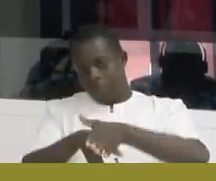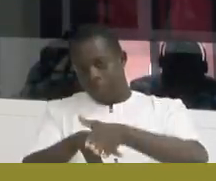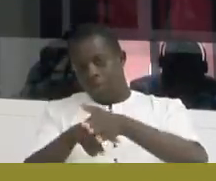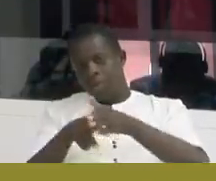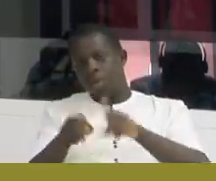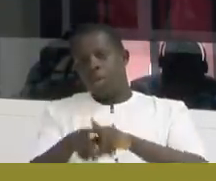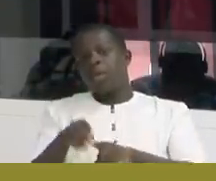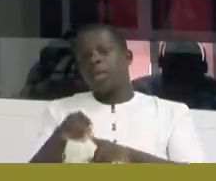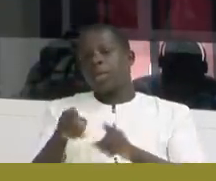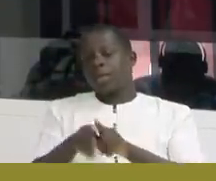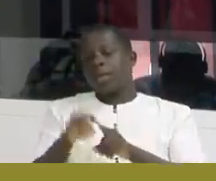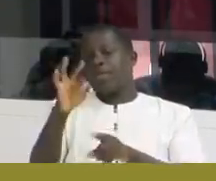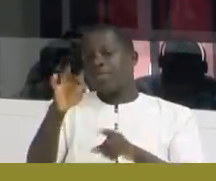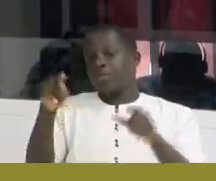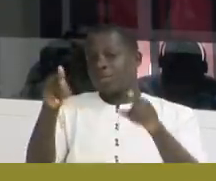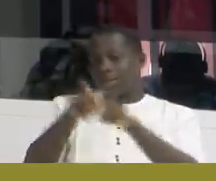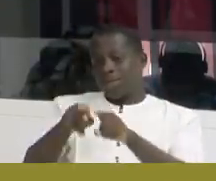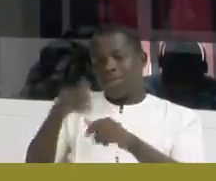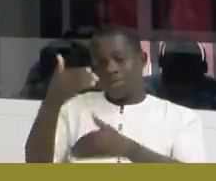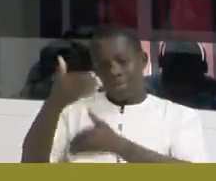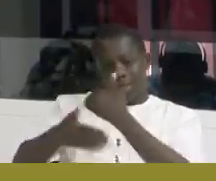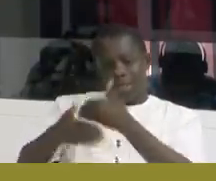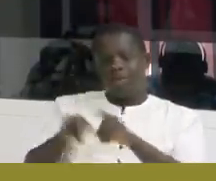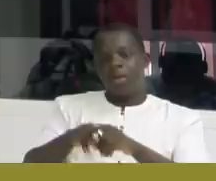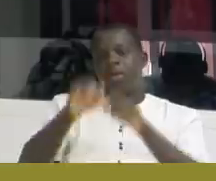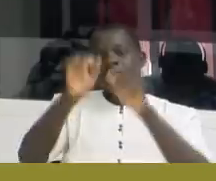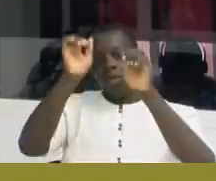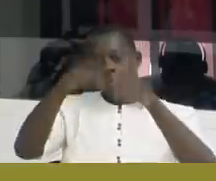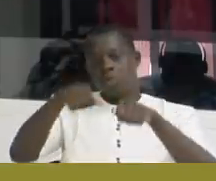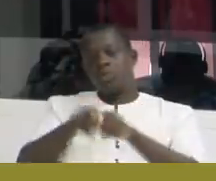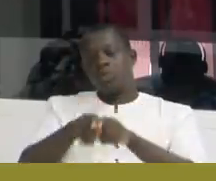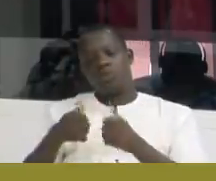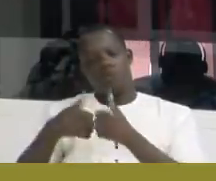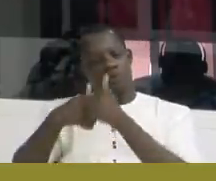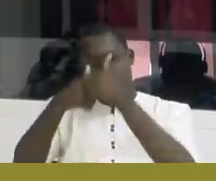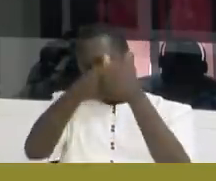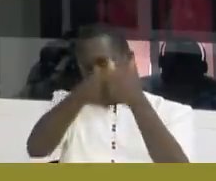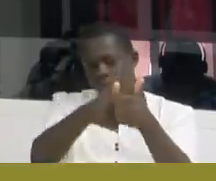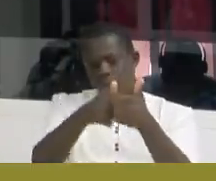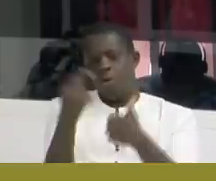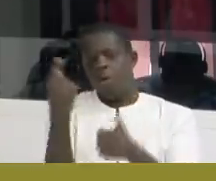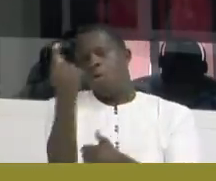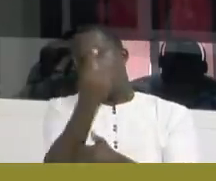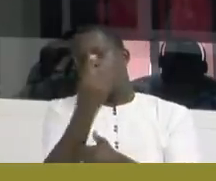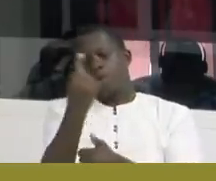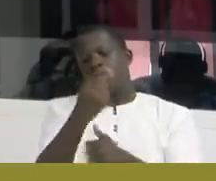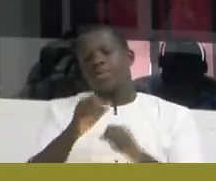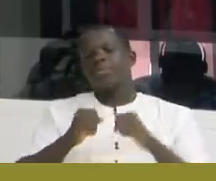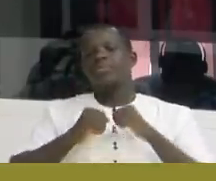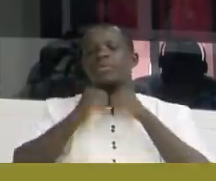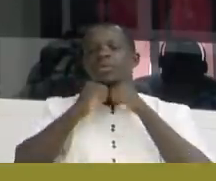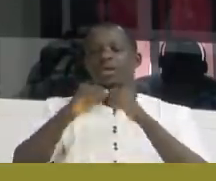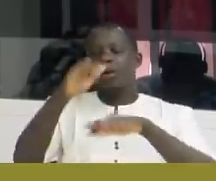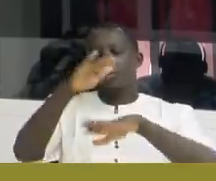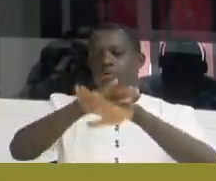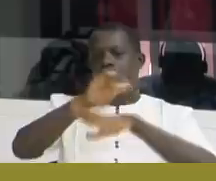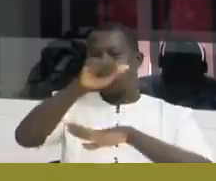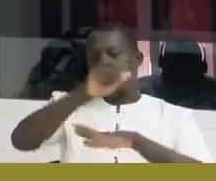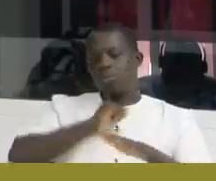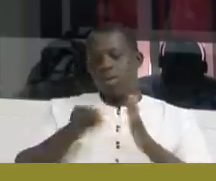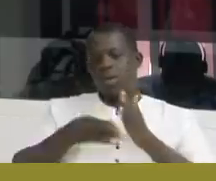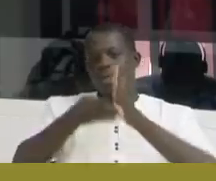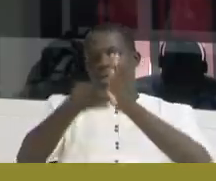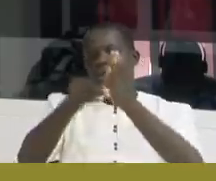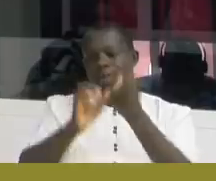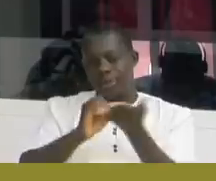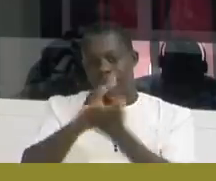presupposing that you are on the same side, you would willingly follow him as your commander. Absolutely. Okay. But you would